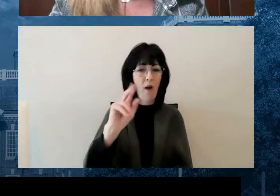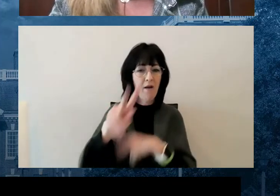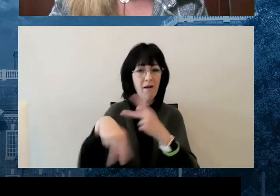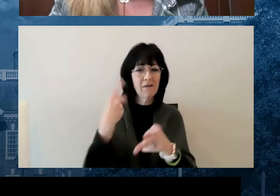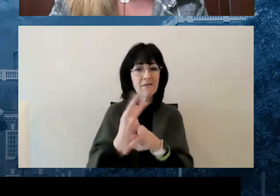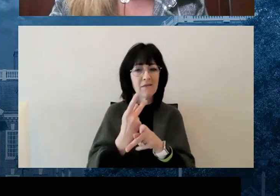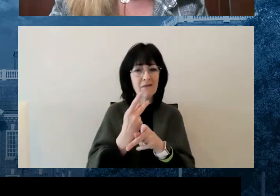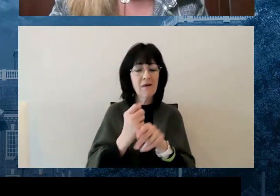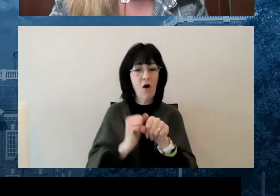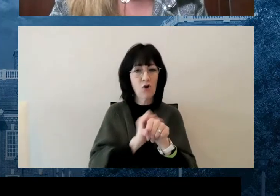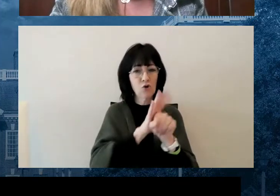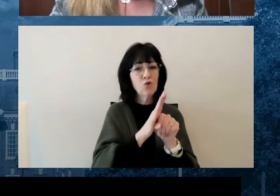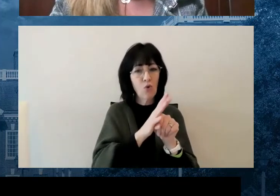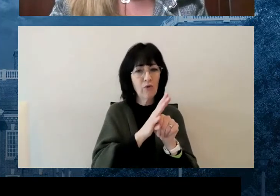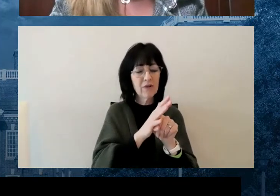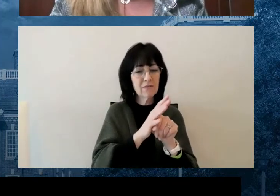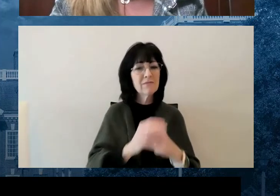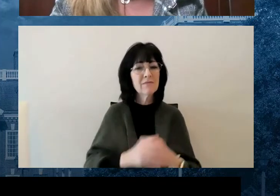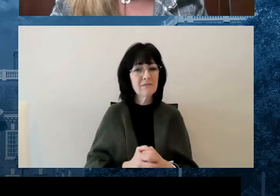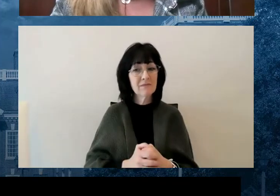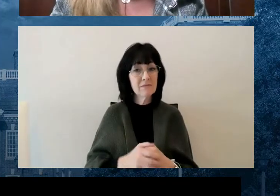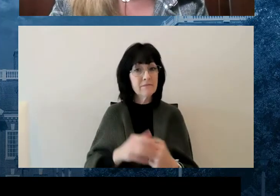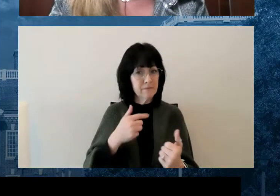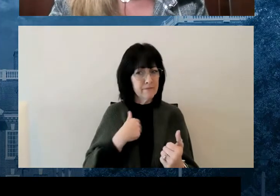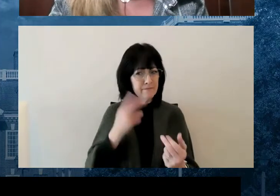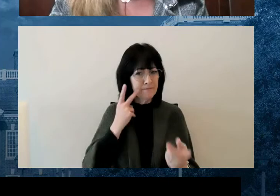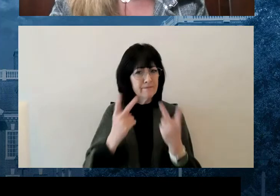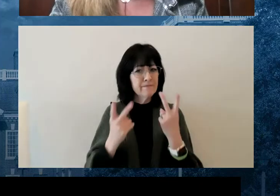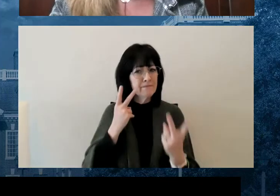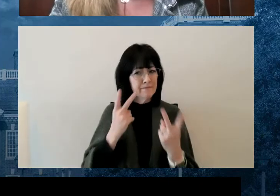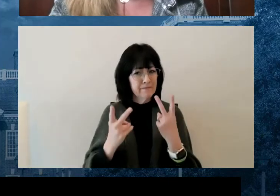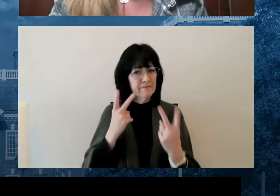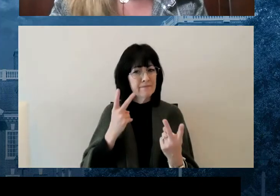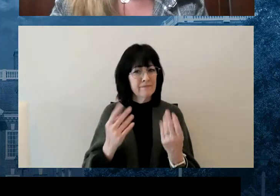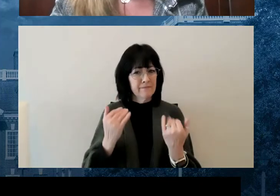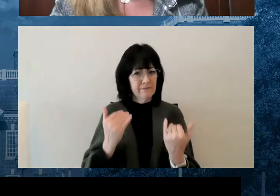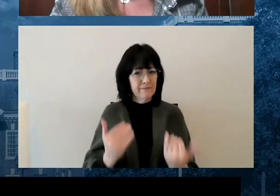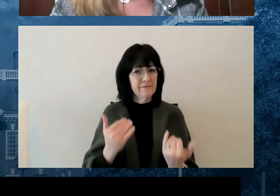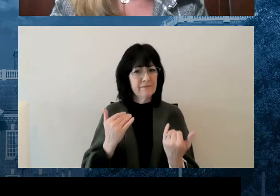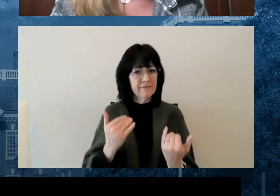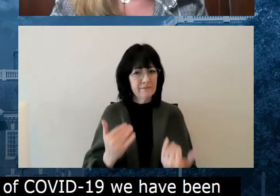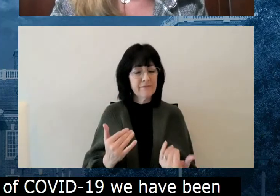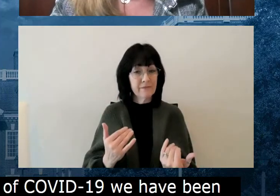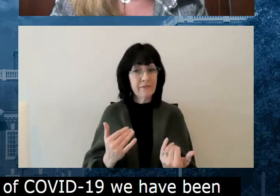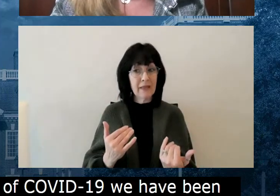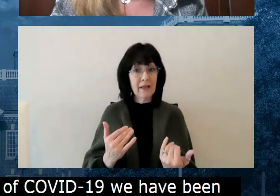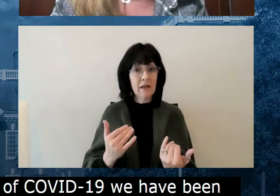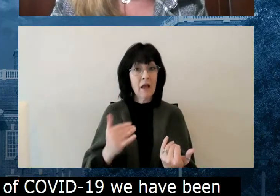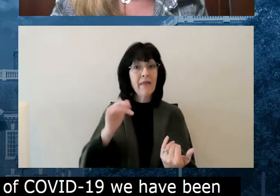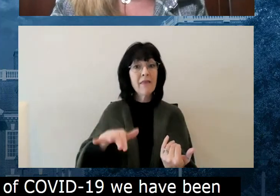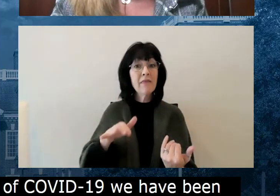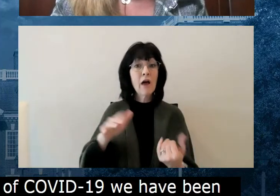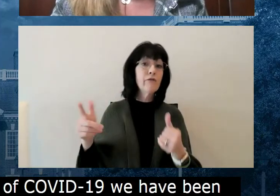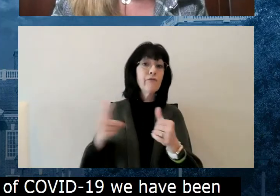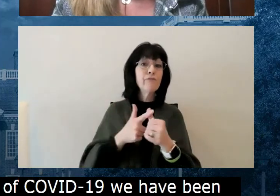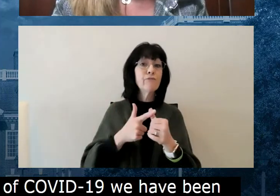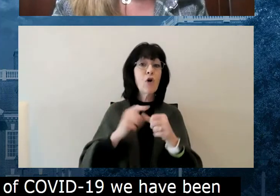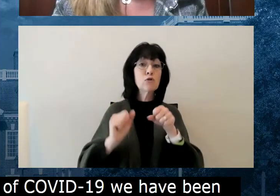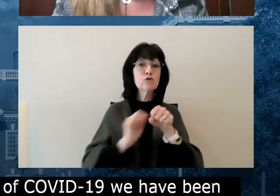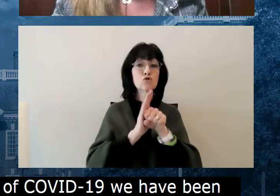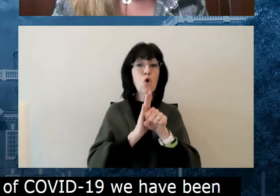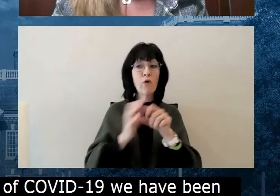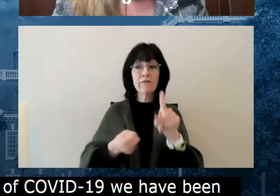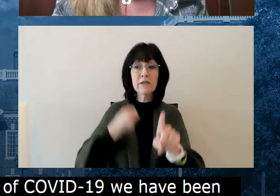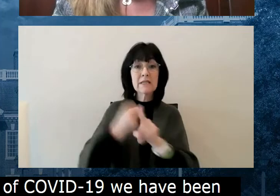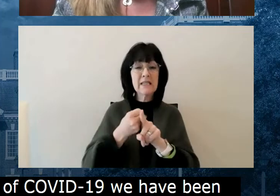COVID-19 virus that we've been seeing for most of the year is now really being pushed out by these variants in our state.